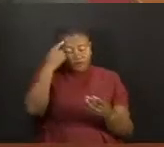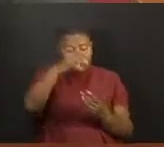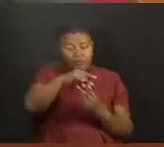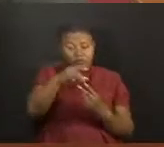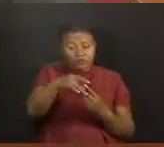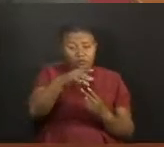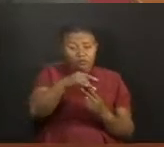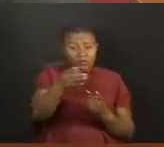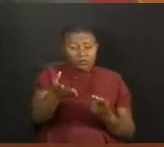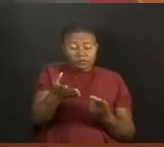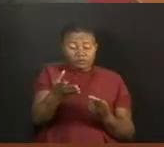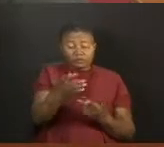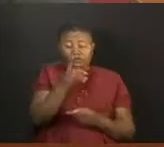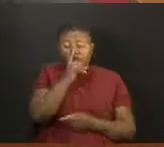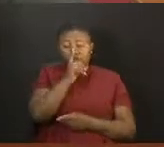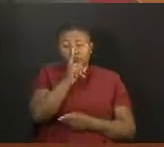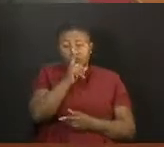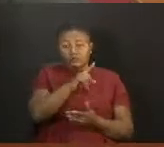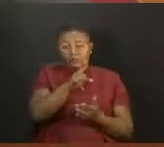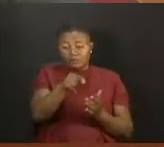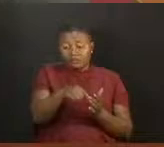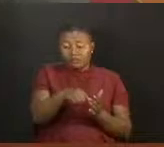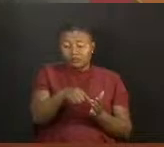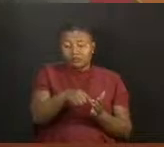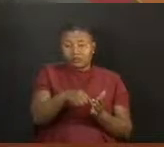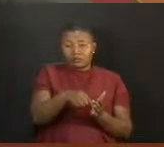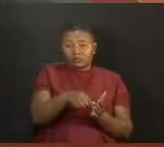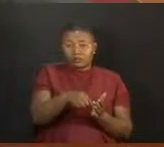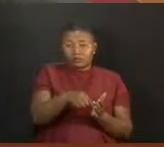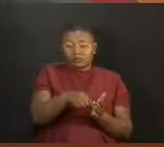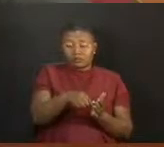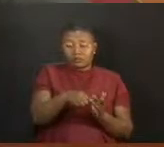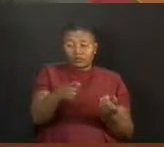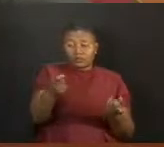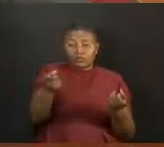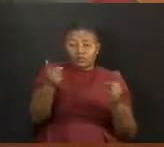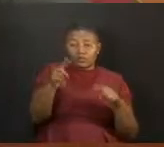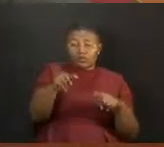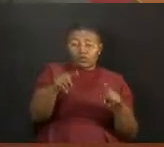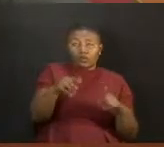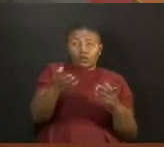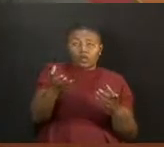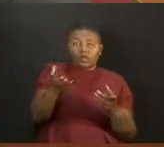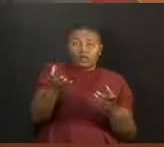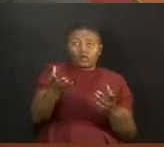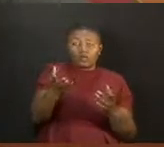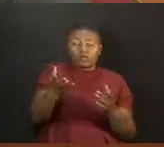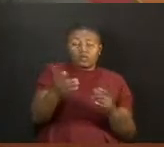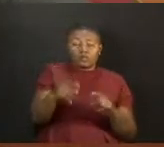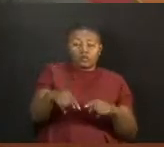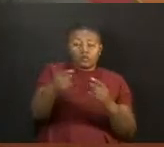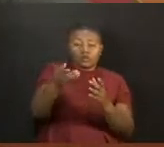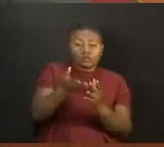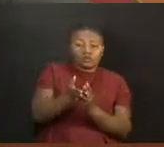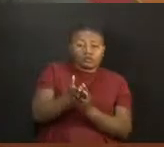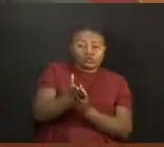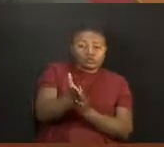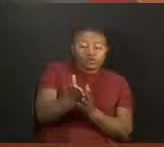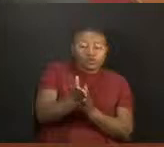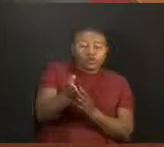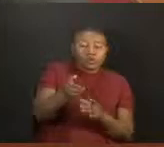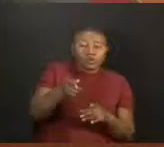sought. In fact, this was done when we have to go through the